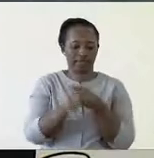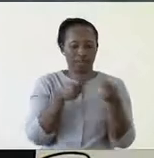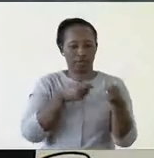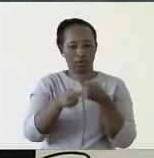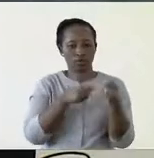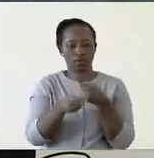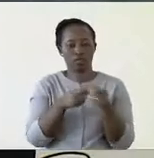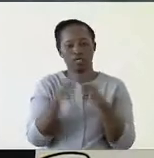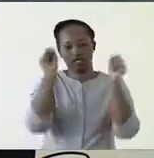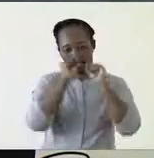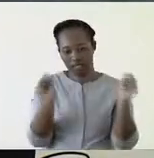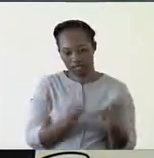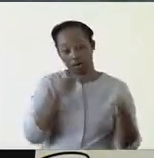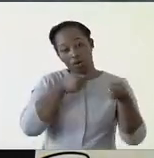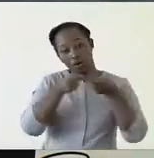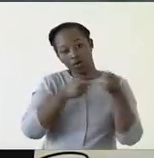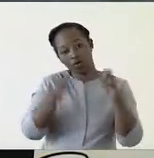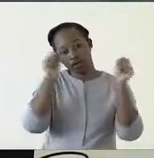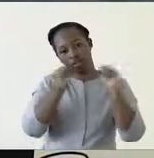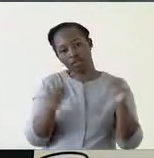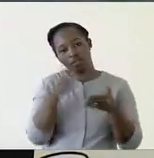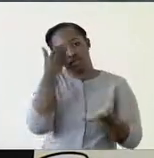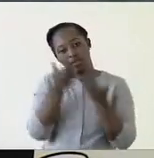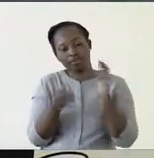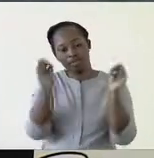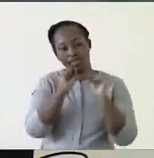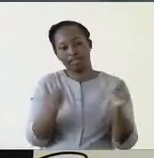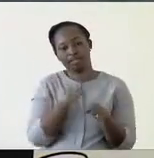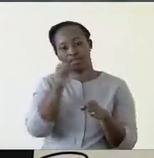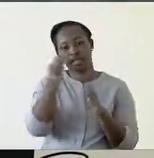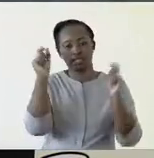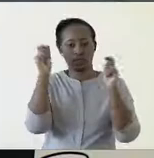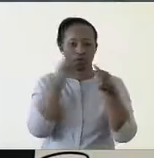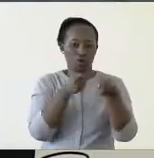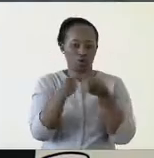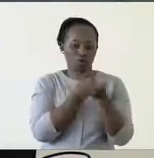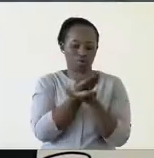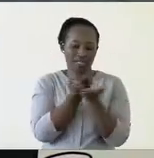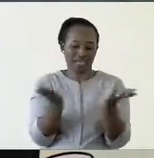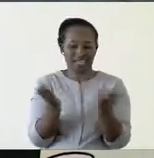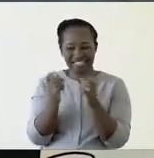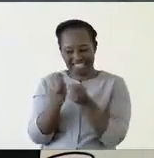system. Talk about the control system. These are the system that controls any slight change